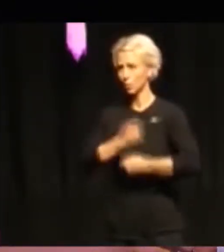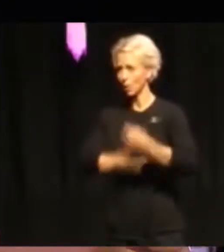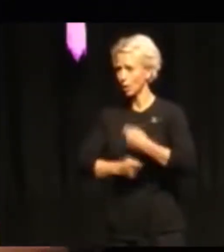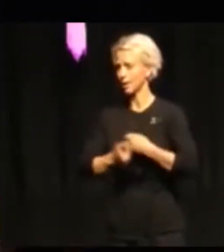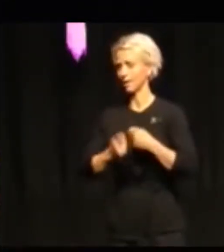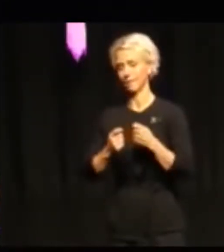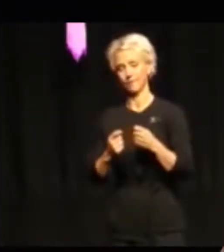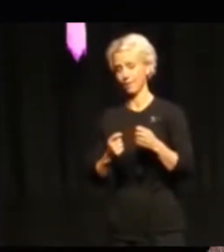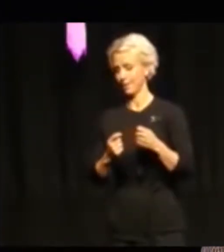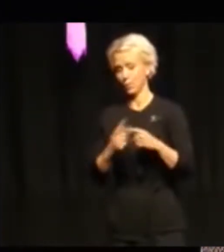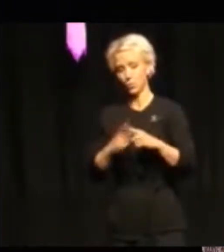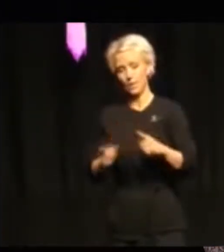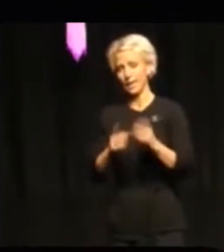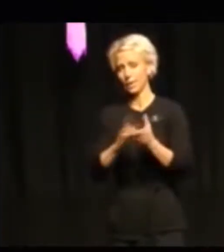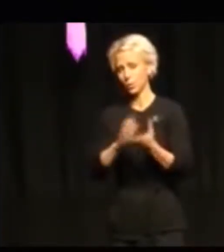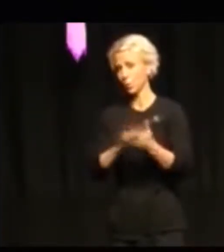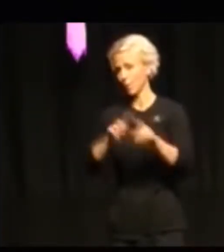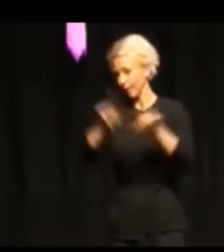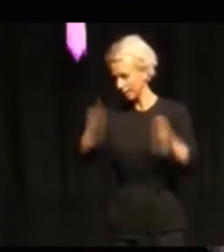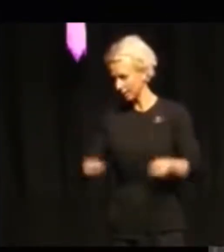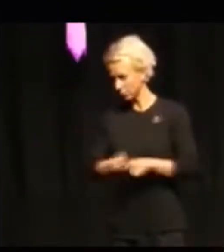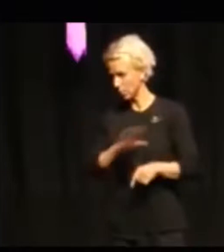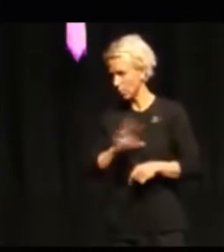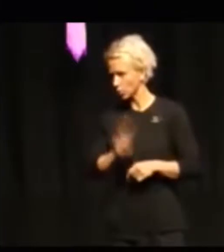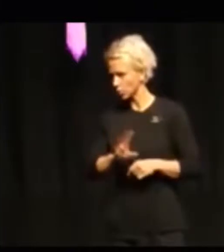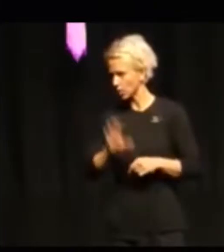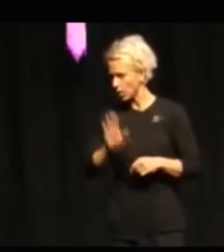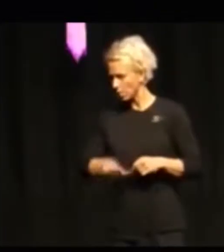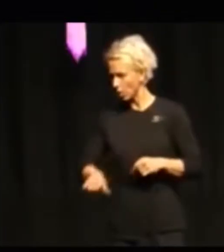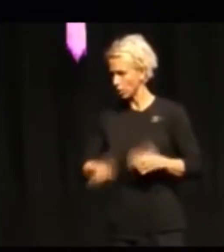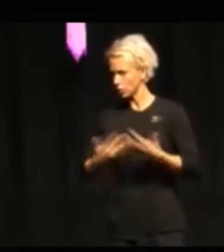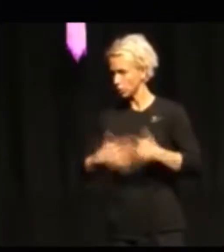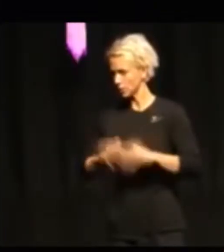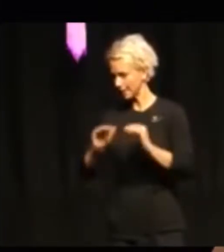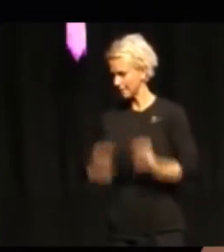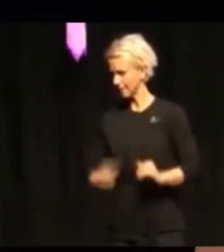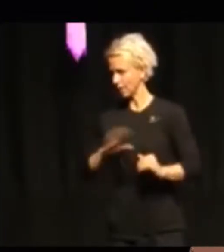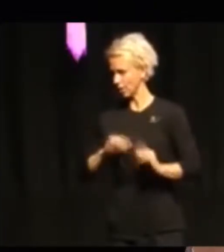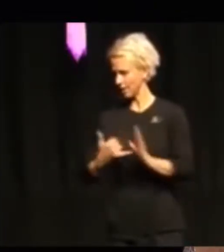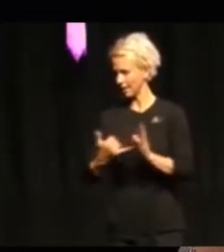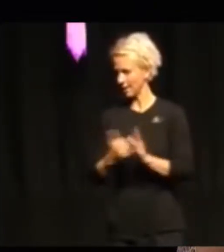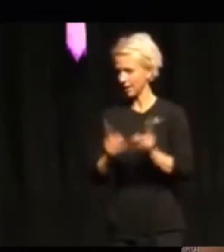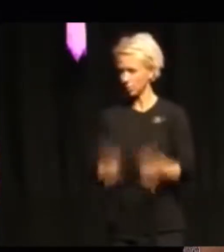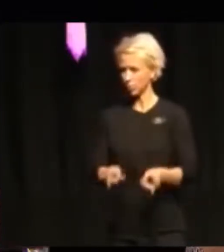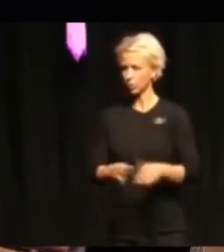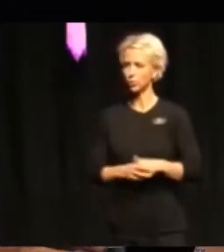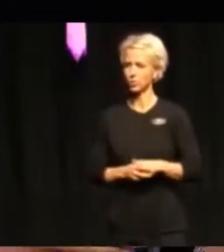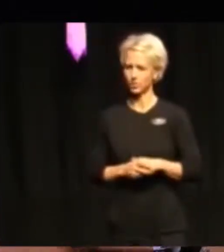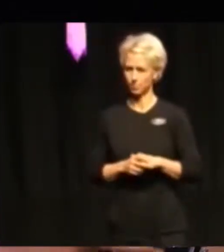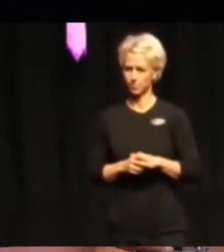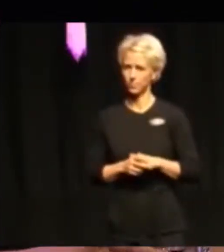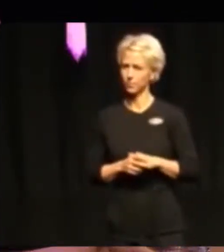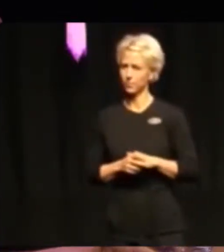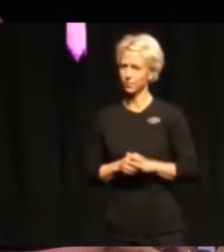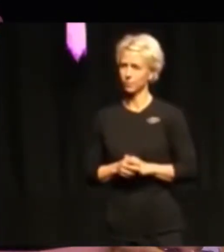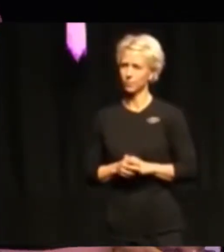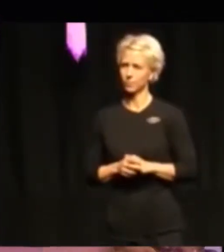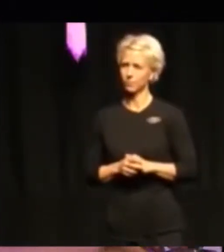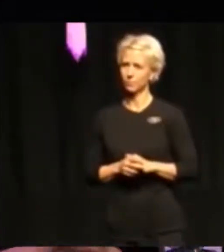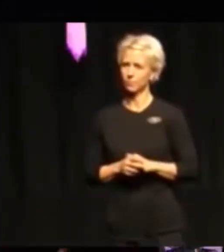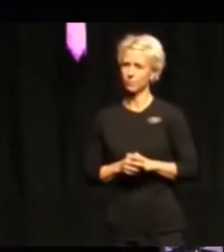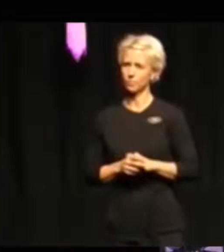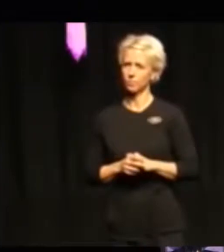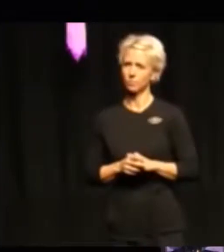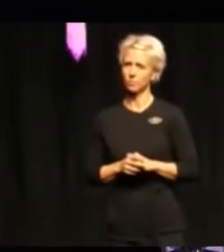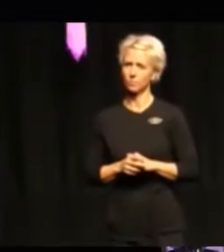social rights there. And as this whole field of international law develops, where governments take